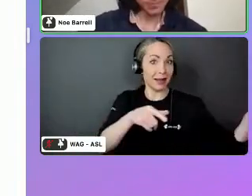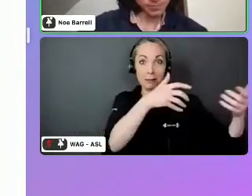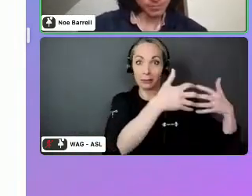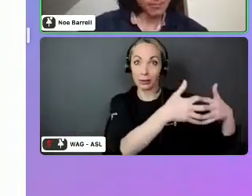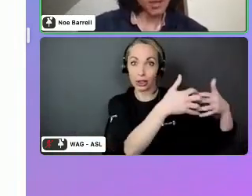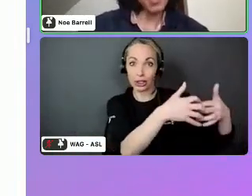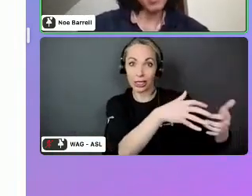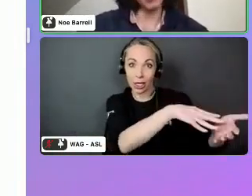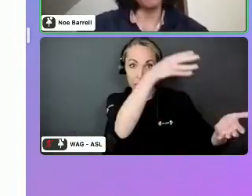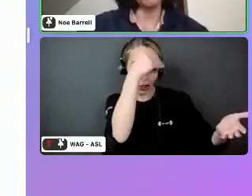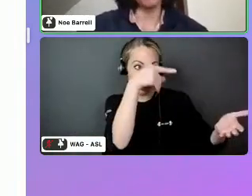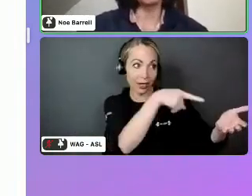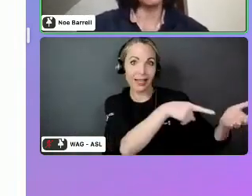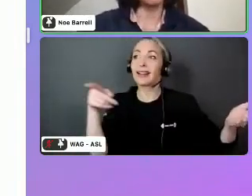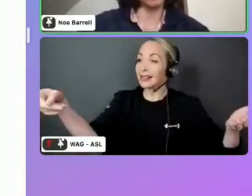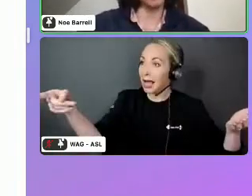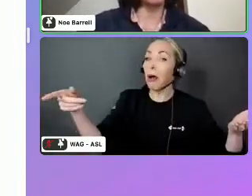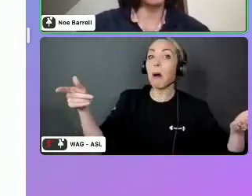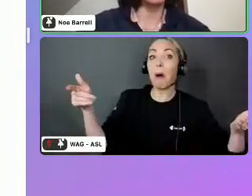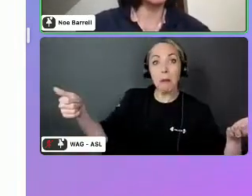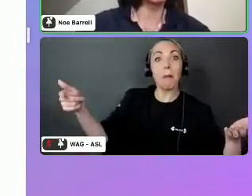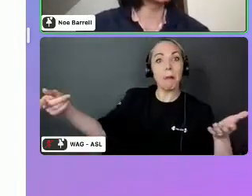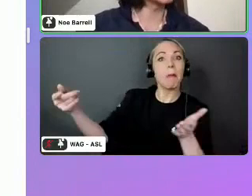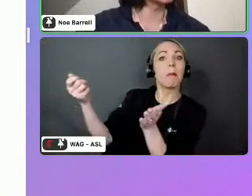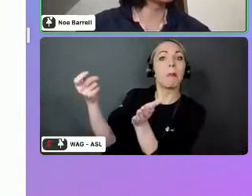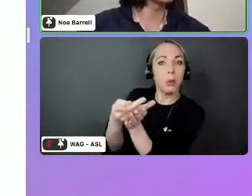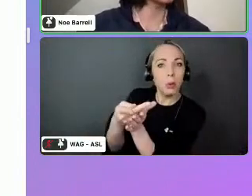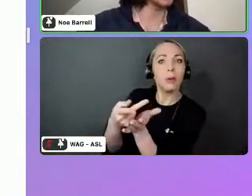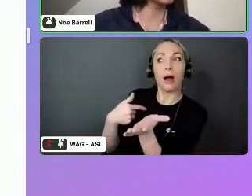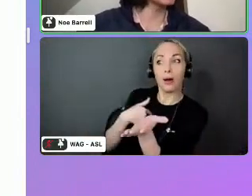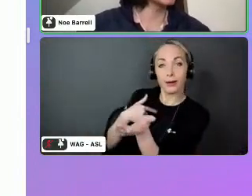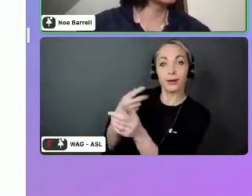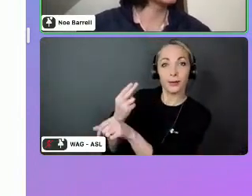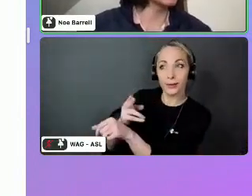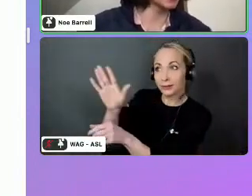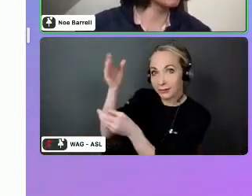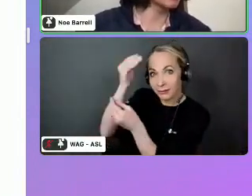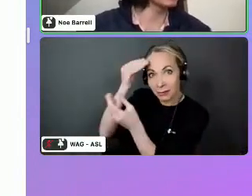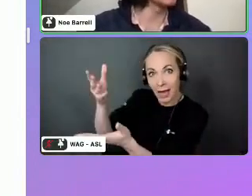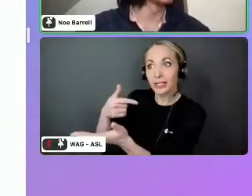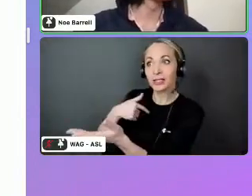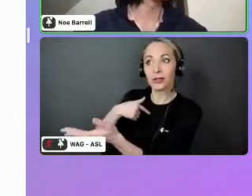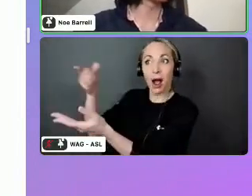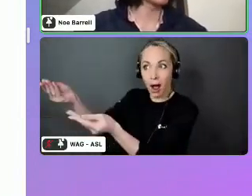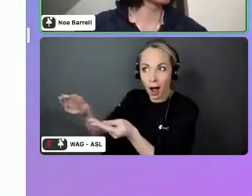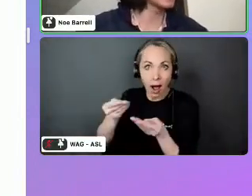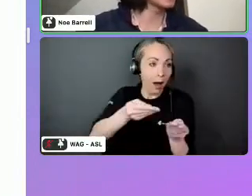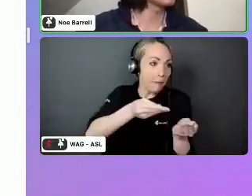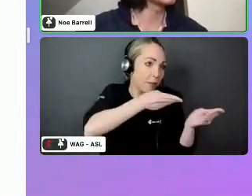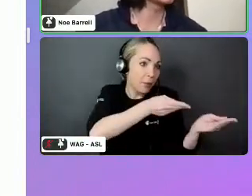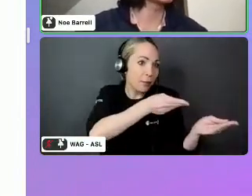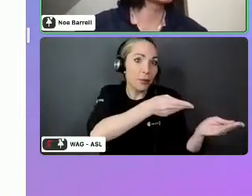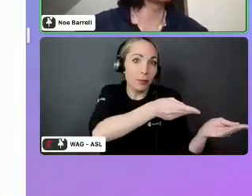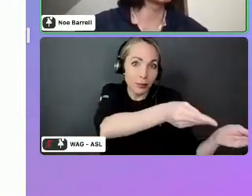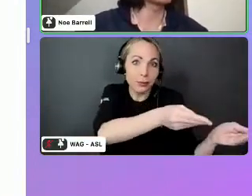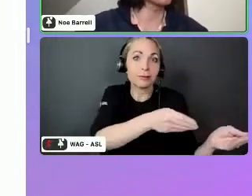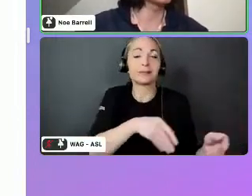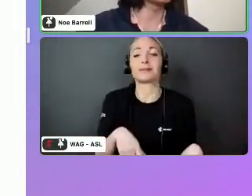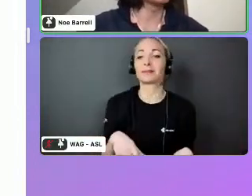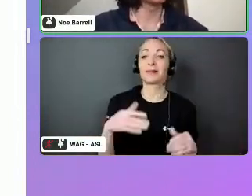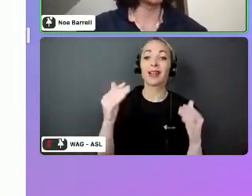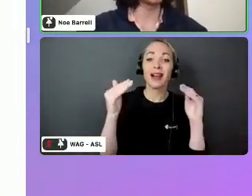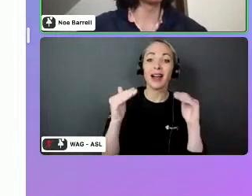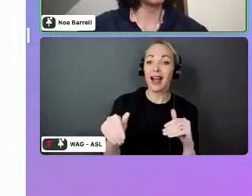algorithms. Also, we have a complicated and continuous automated data pipeline. So every time we see a data